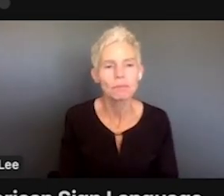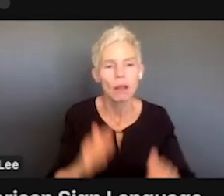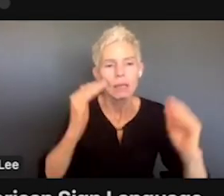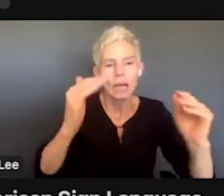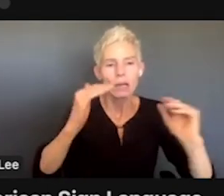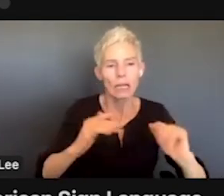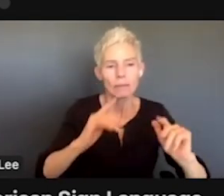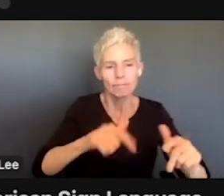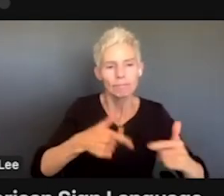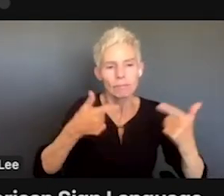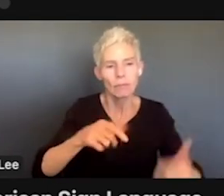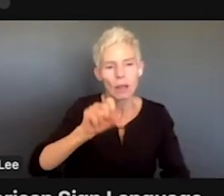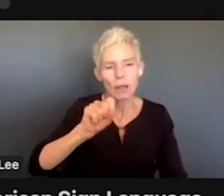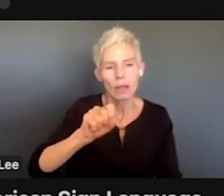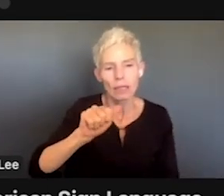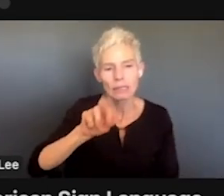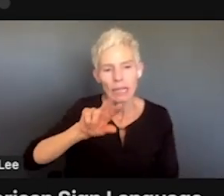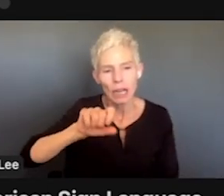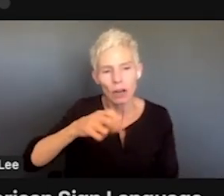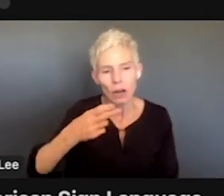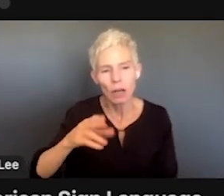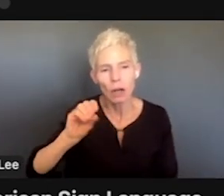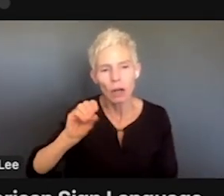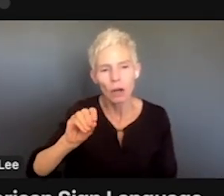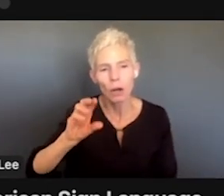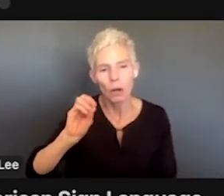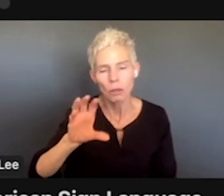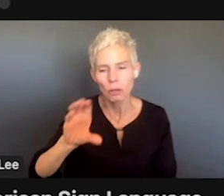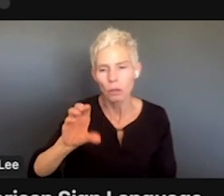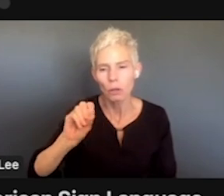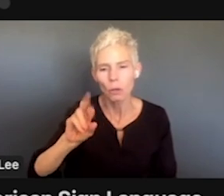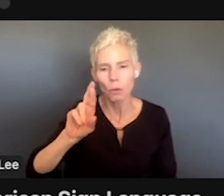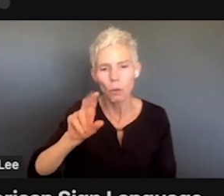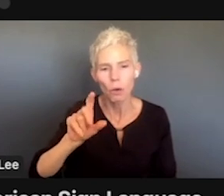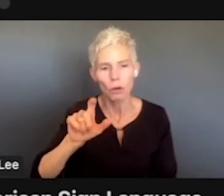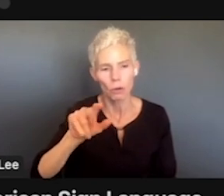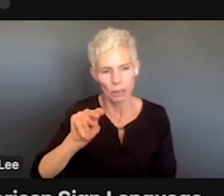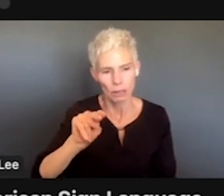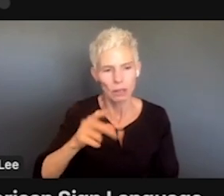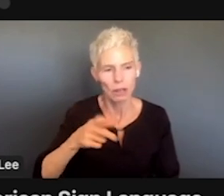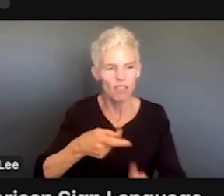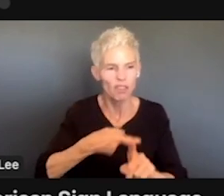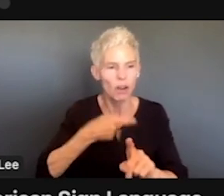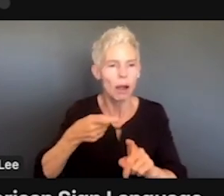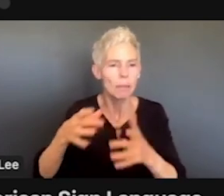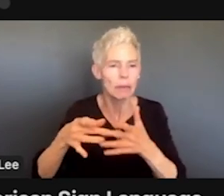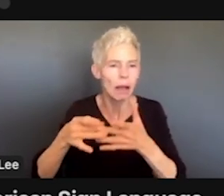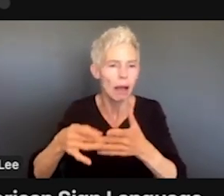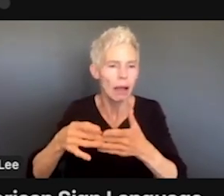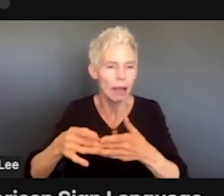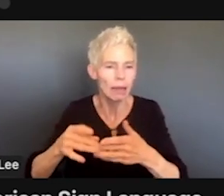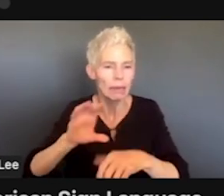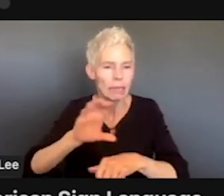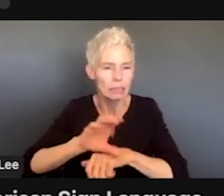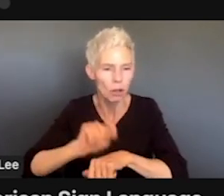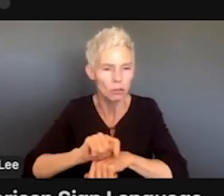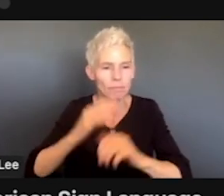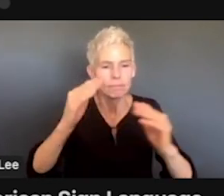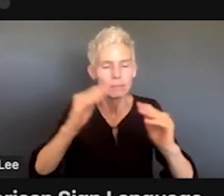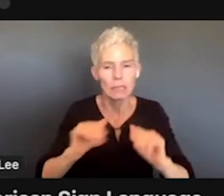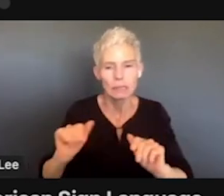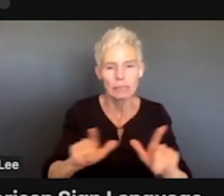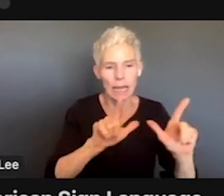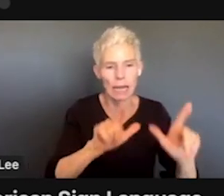over to Sarah Corcoran from Guide Consulting. Thanks so much, Megan. We can move to the next